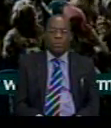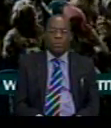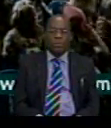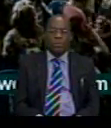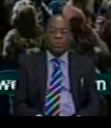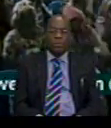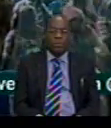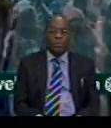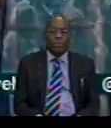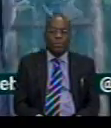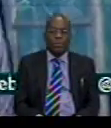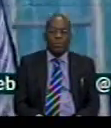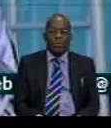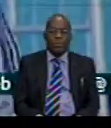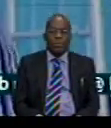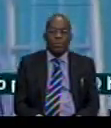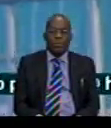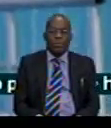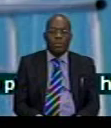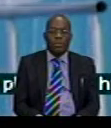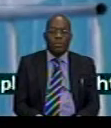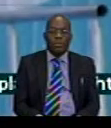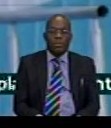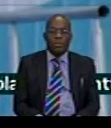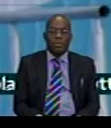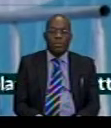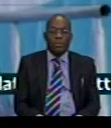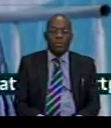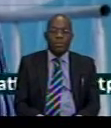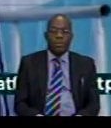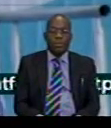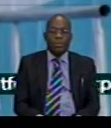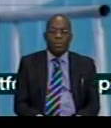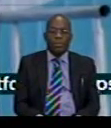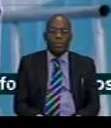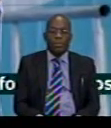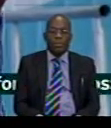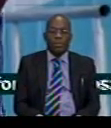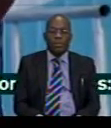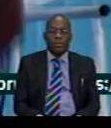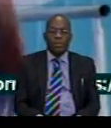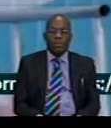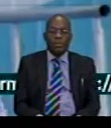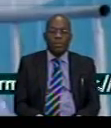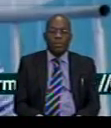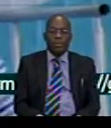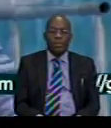potu no wa yi di le yesu pe ko me amen.